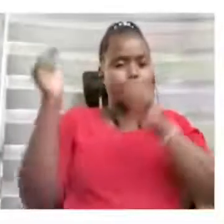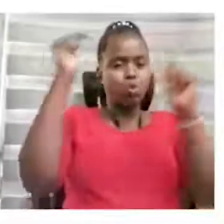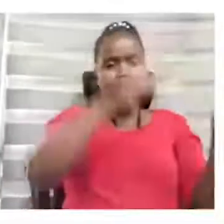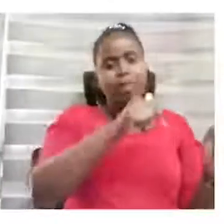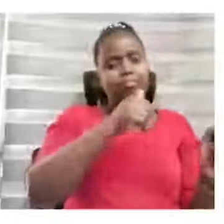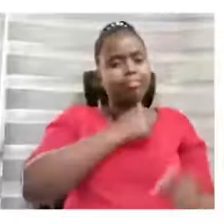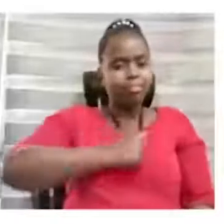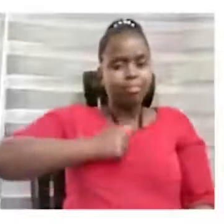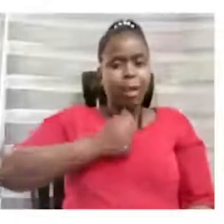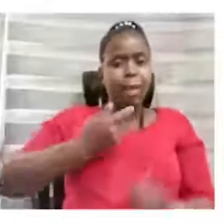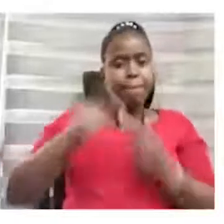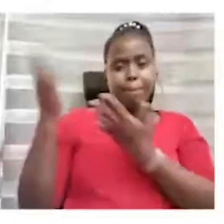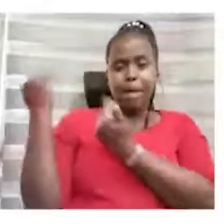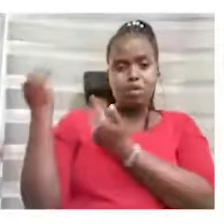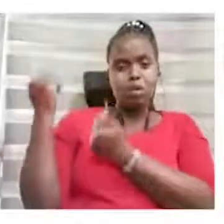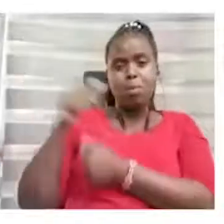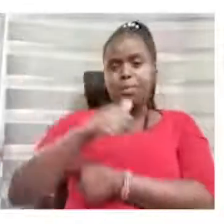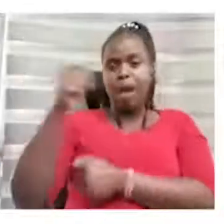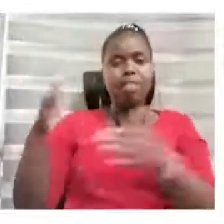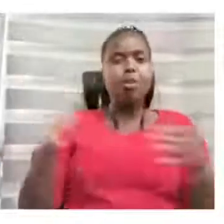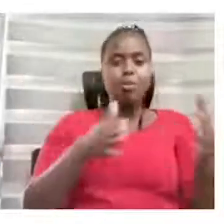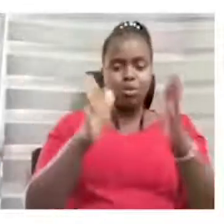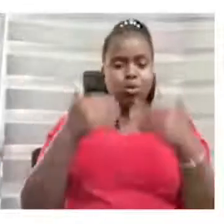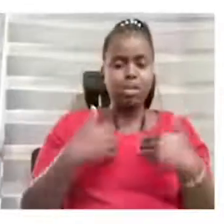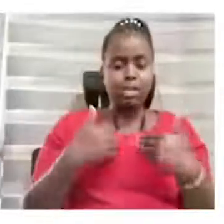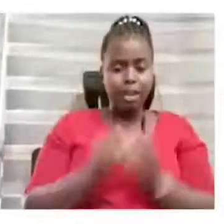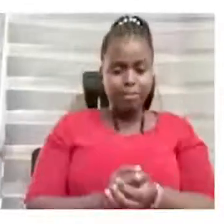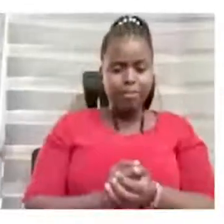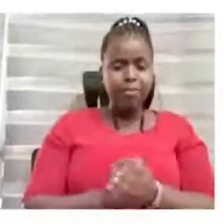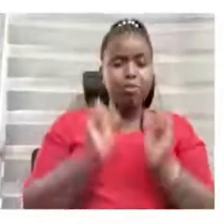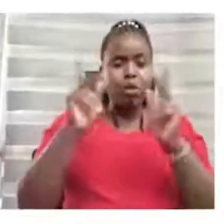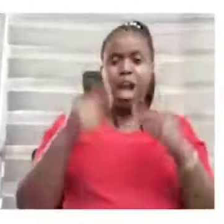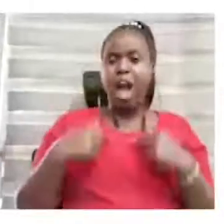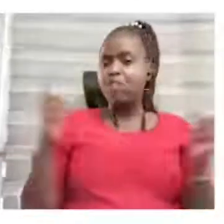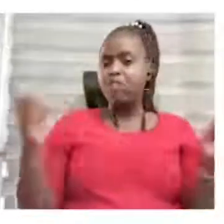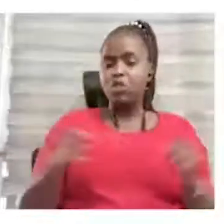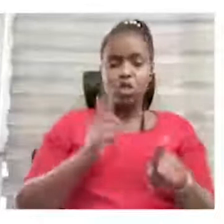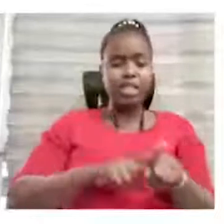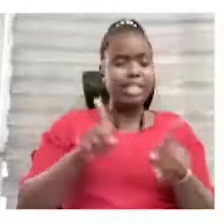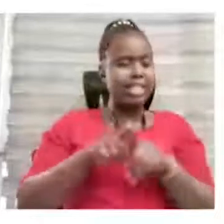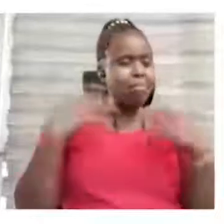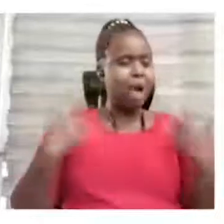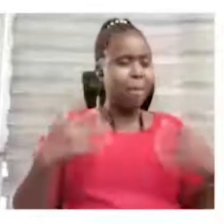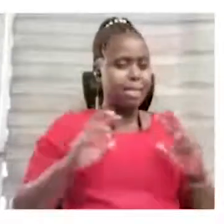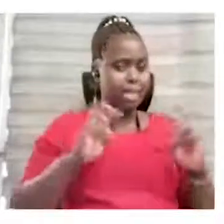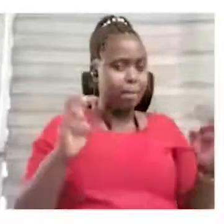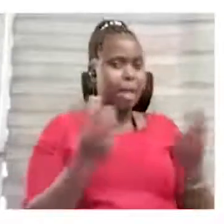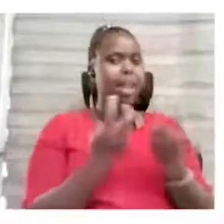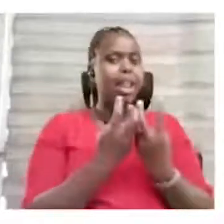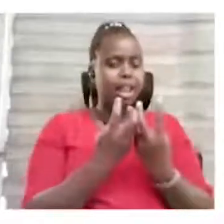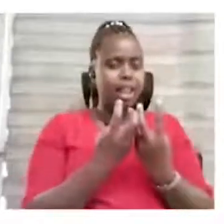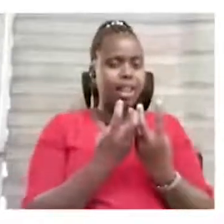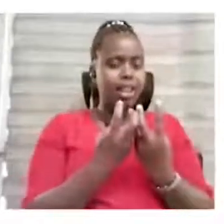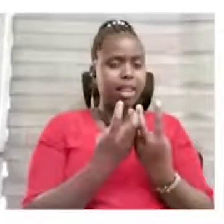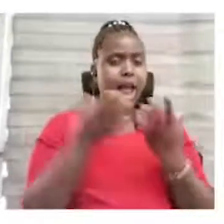but I look forward to other opportunities. We have limited time today and an amazing panel, so I really want to give the